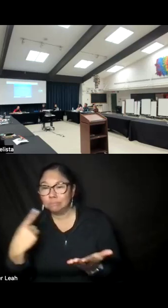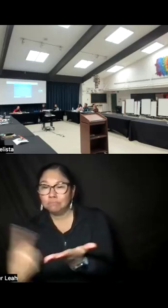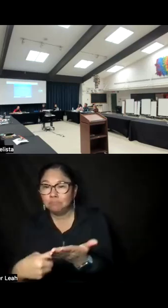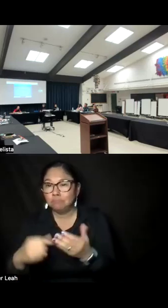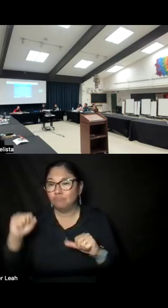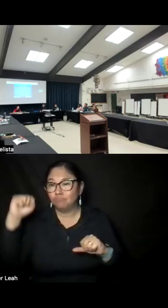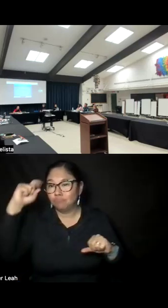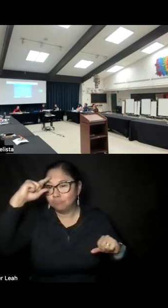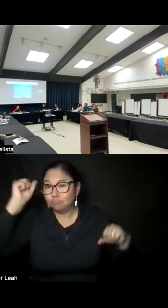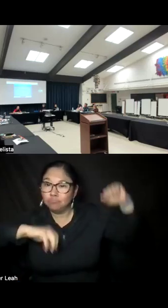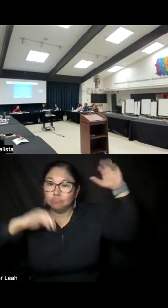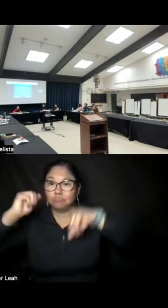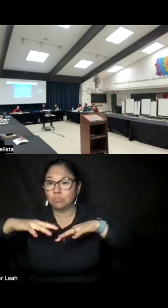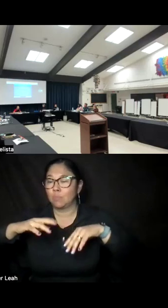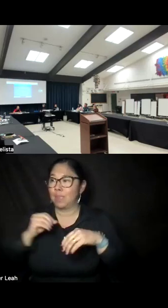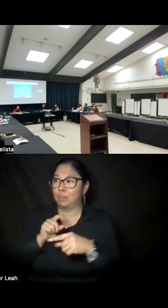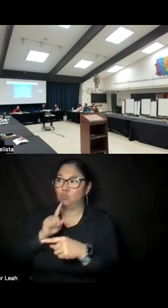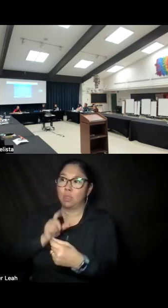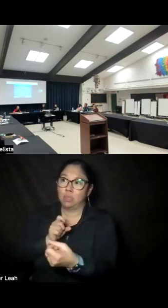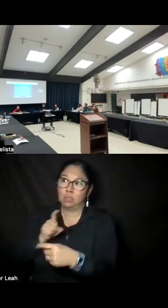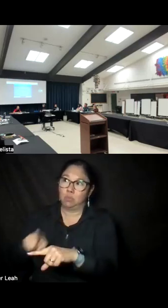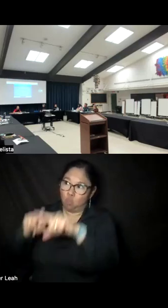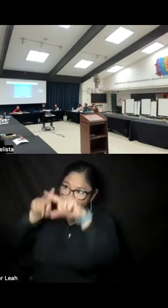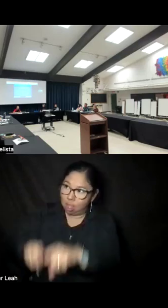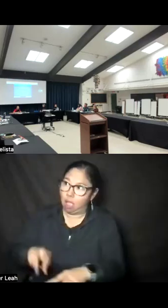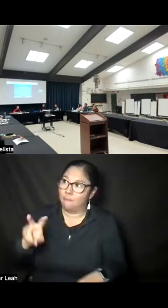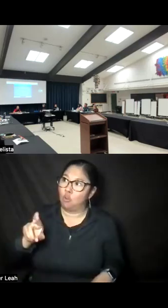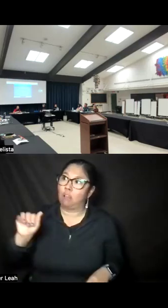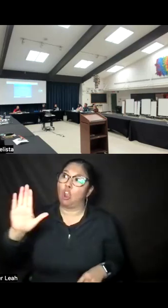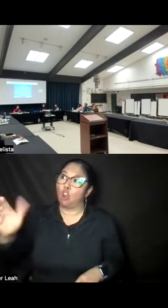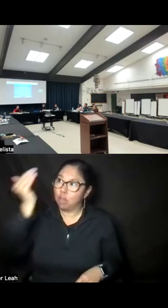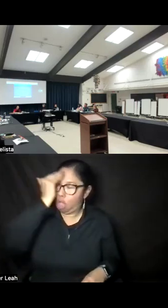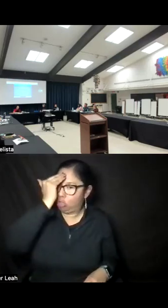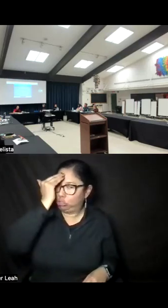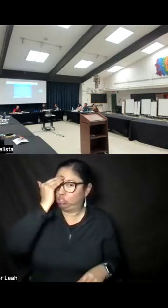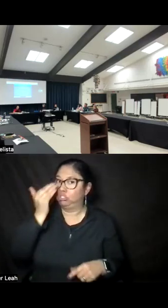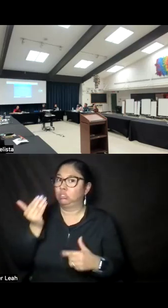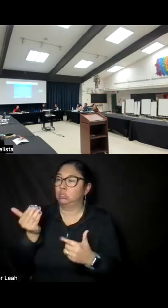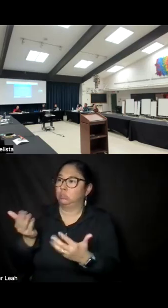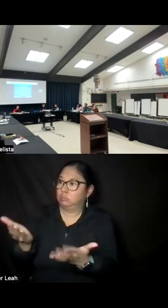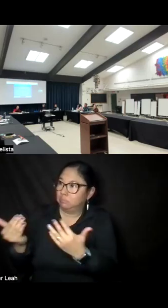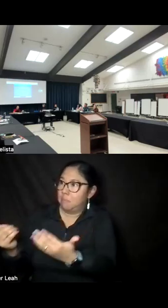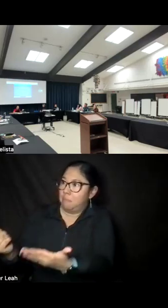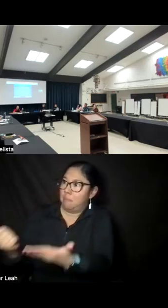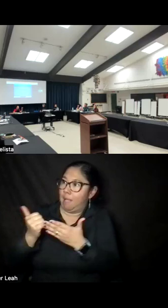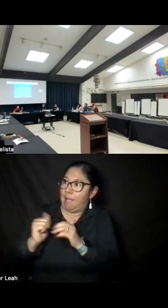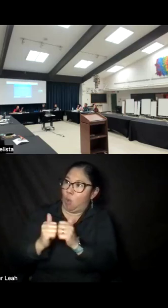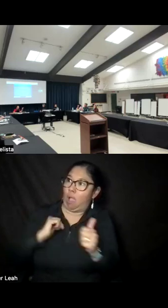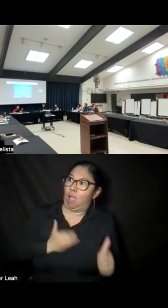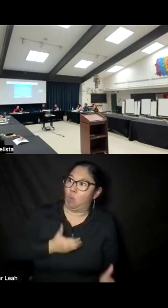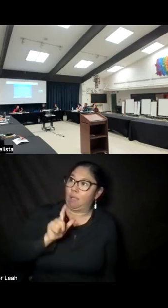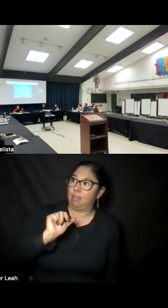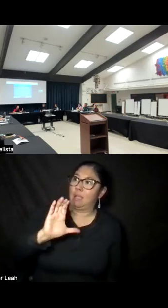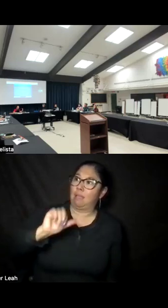continue to lean into Veronica's expertise in seeing how our LCAP recommendations